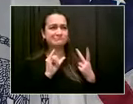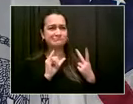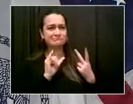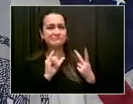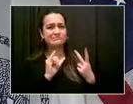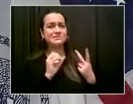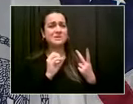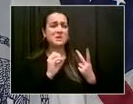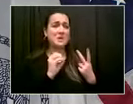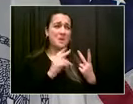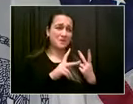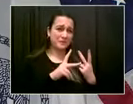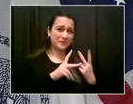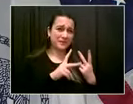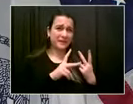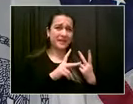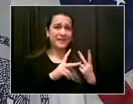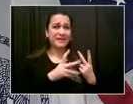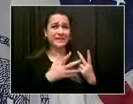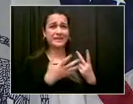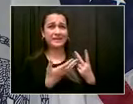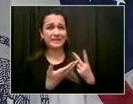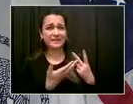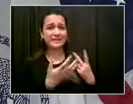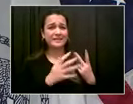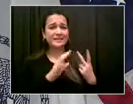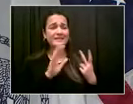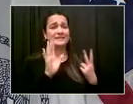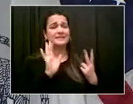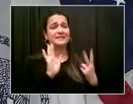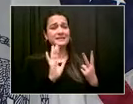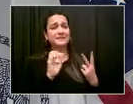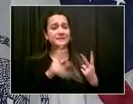input from various New Yorkers regarding